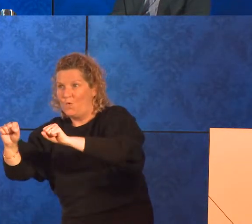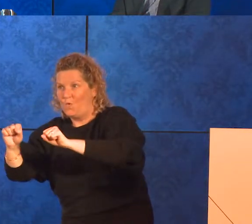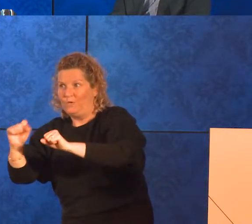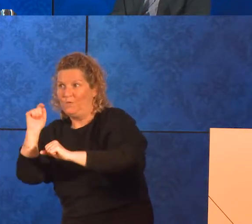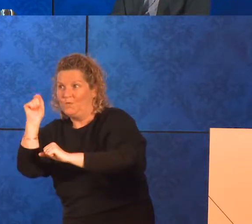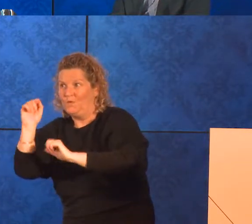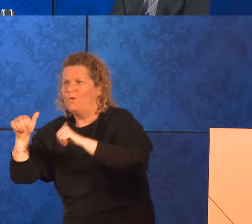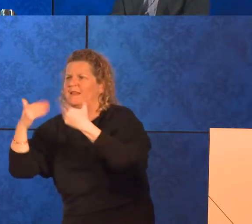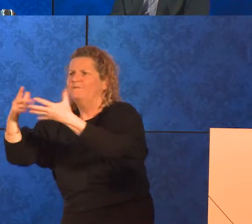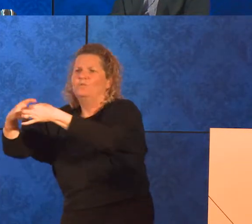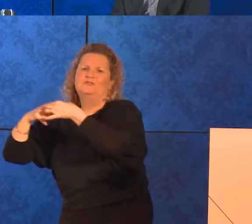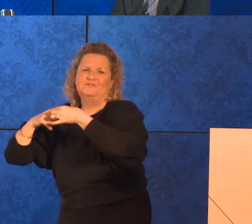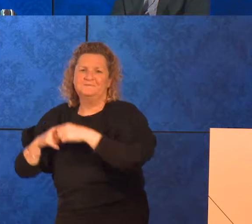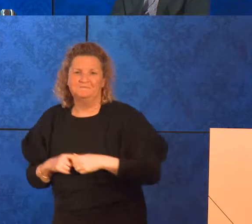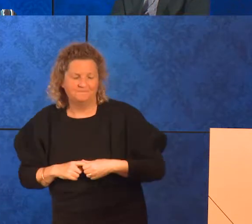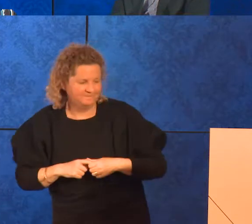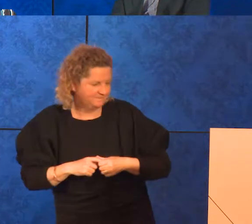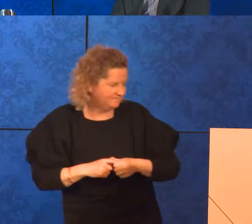a moment, and we'll be back to you.